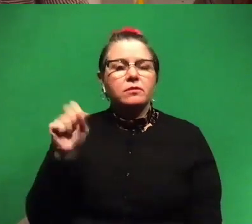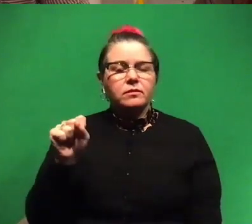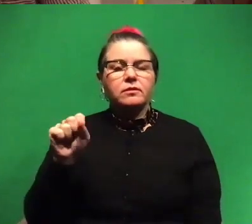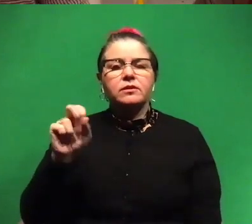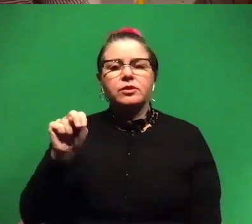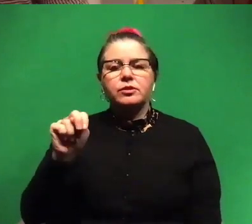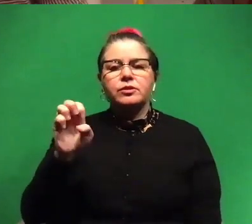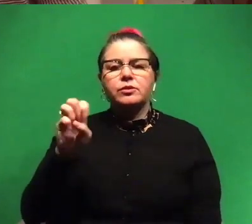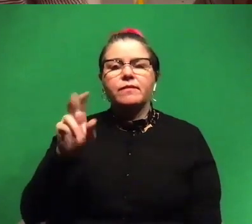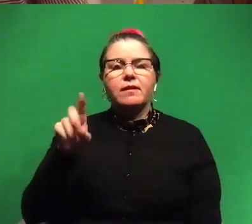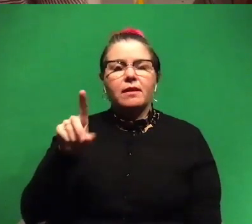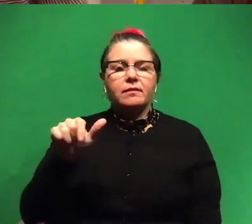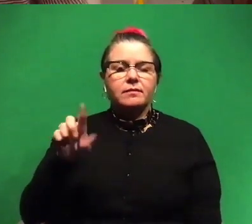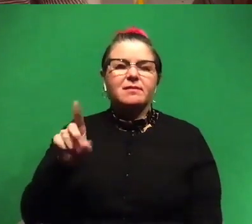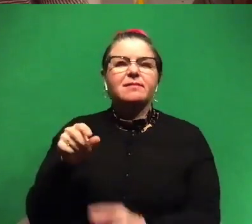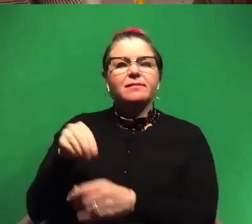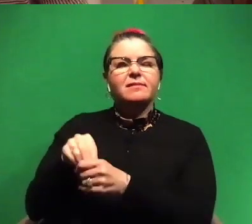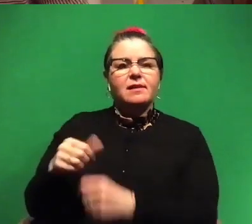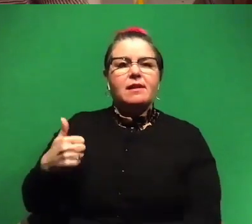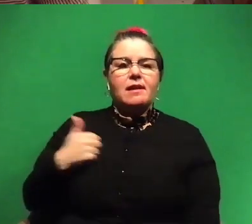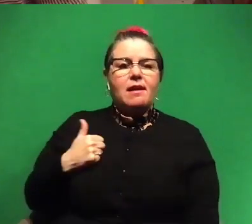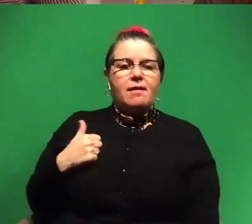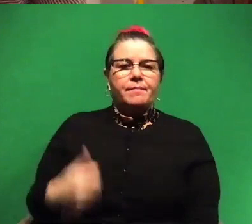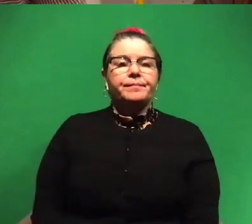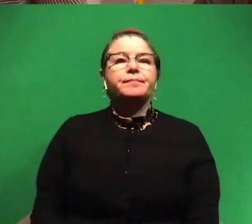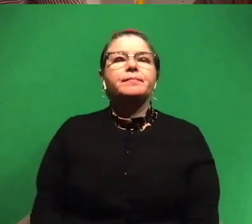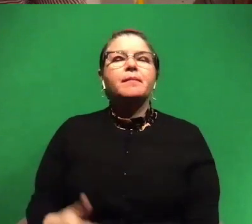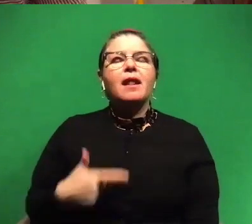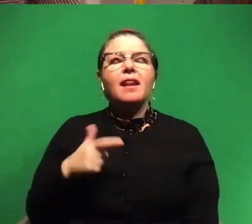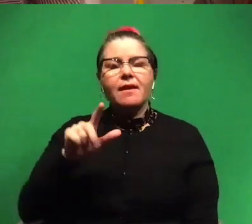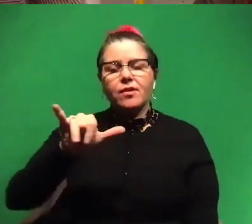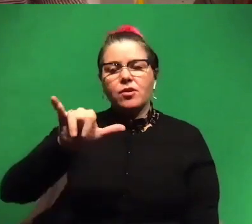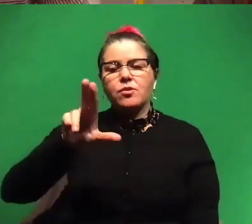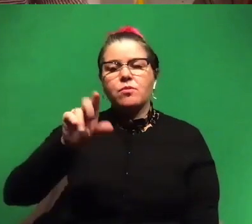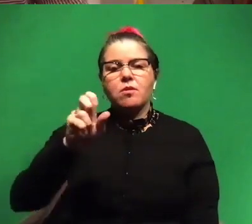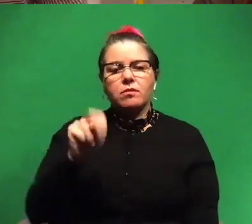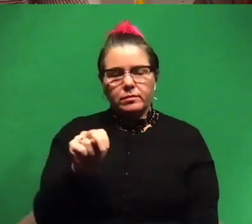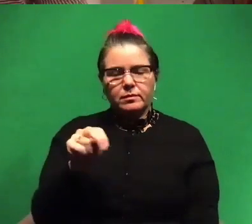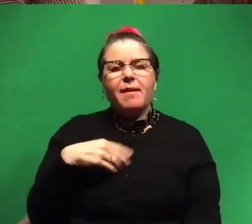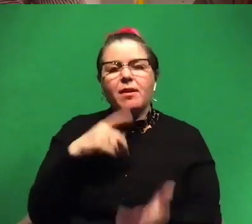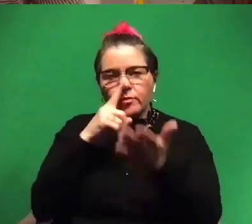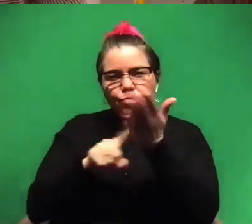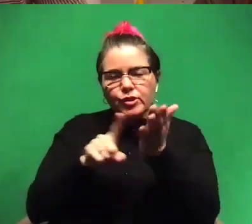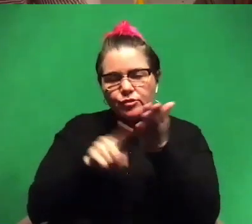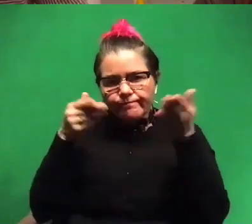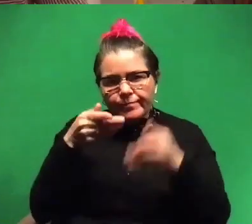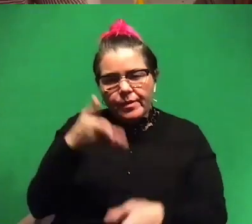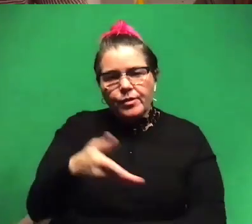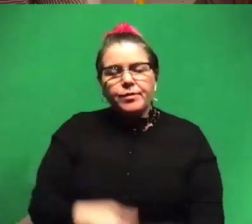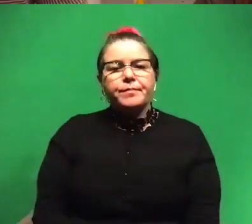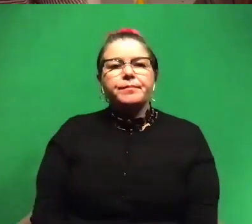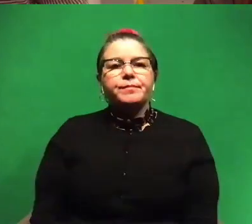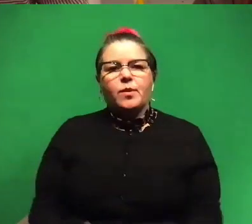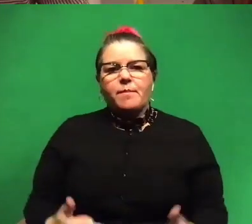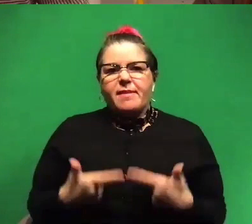Newfoundland, Canada. But I actually live in the Yukon. I'm doing my research there, so I'm living there